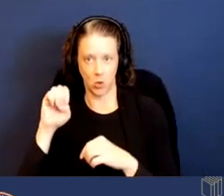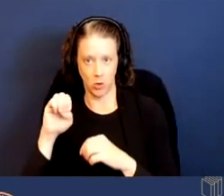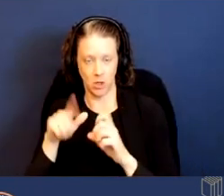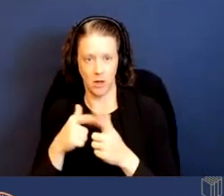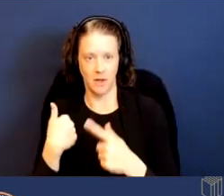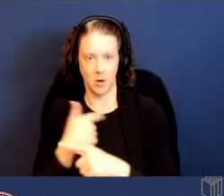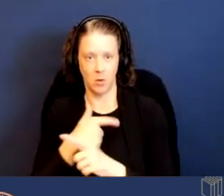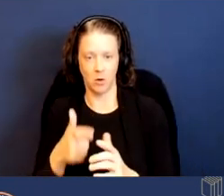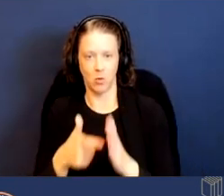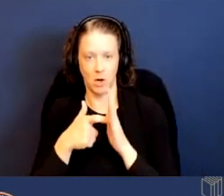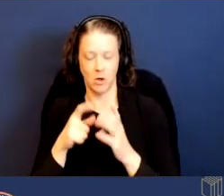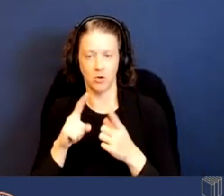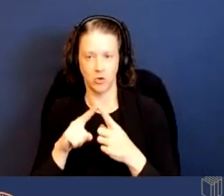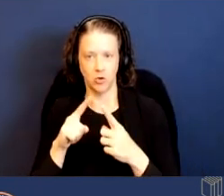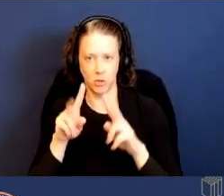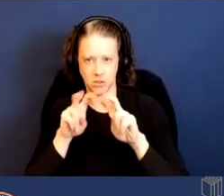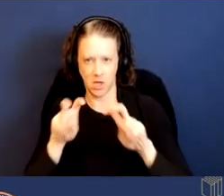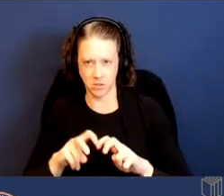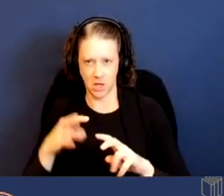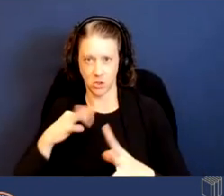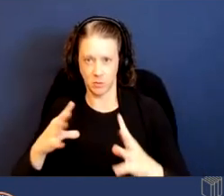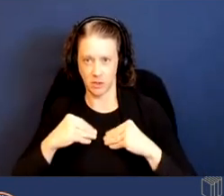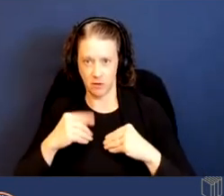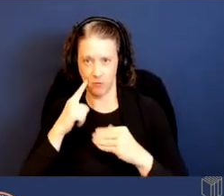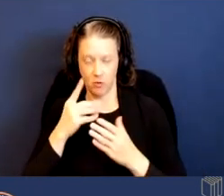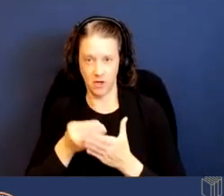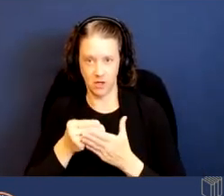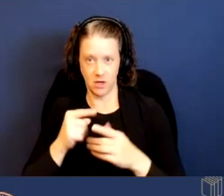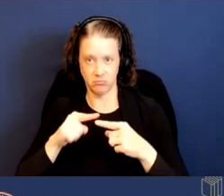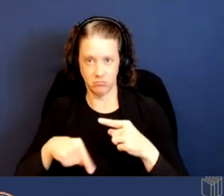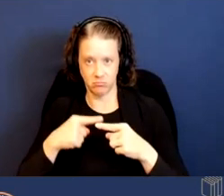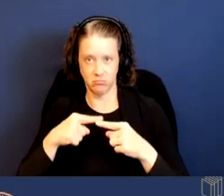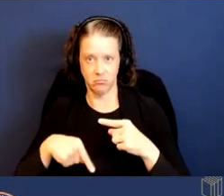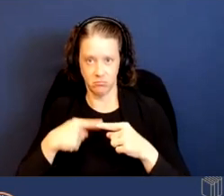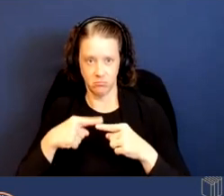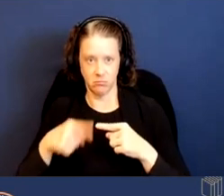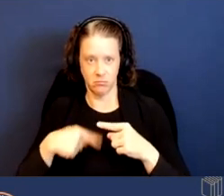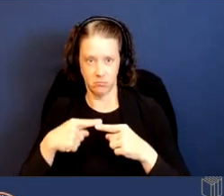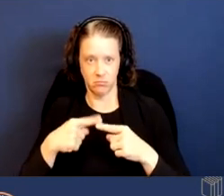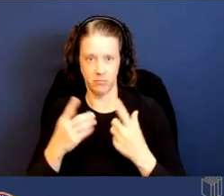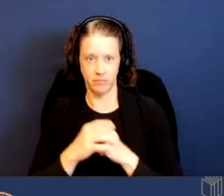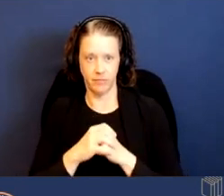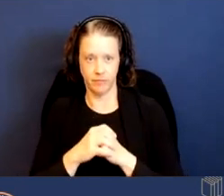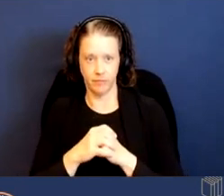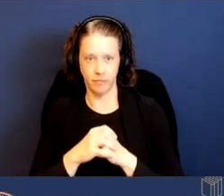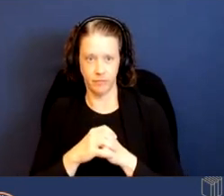then required to assess eligibility for funding on a cyclical basis, also,